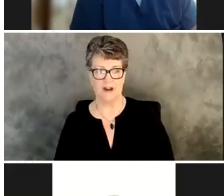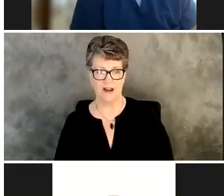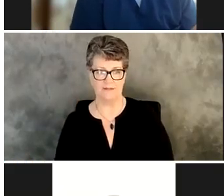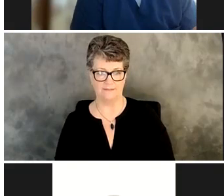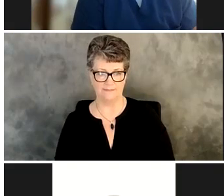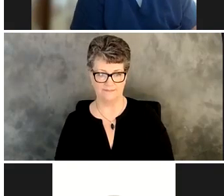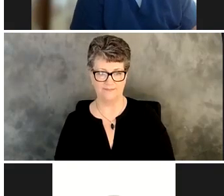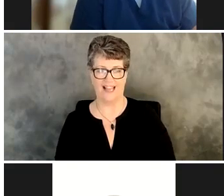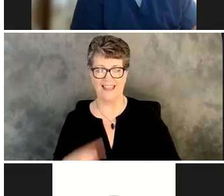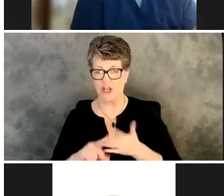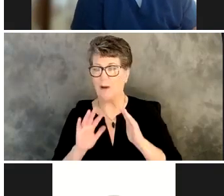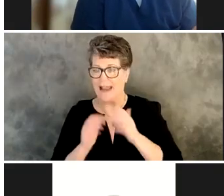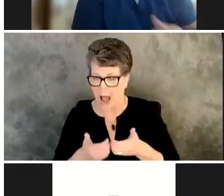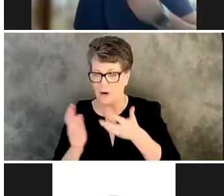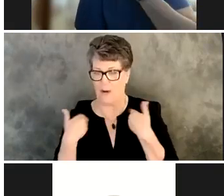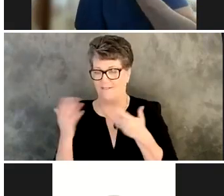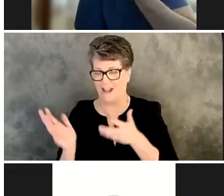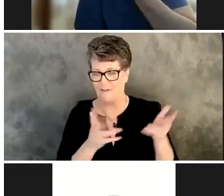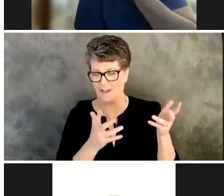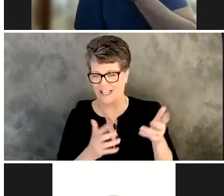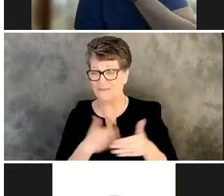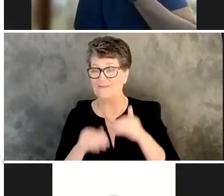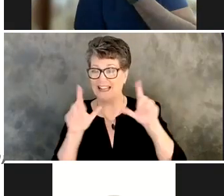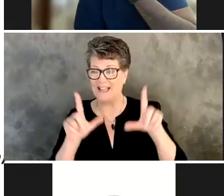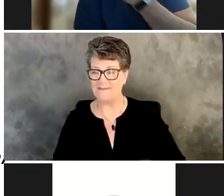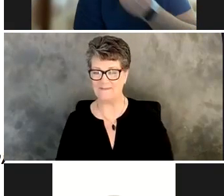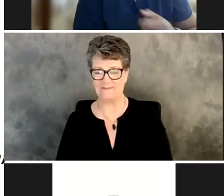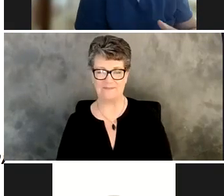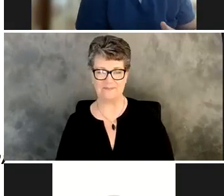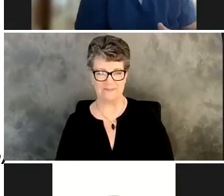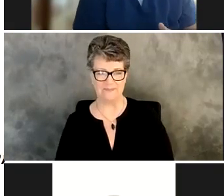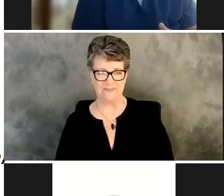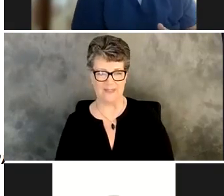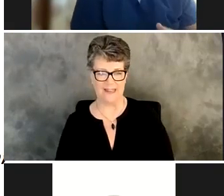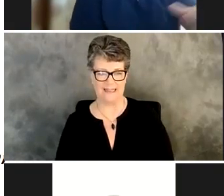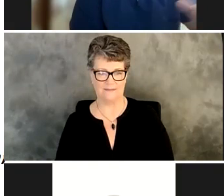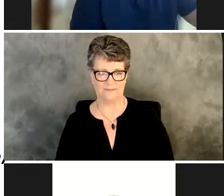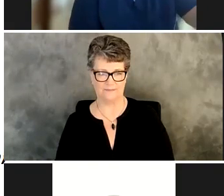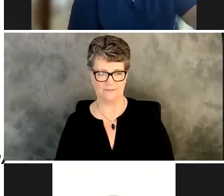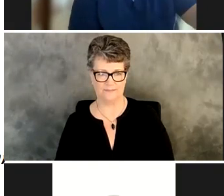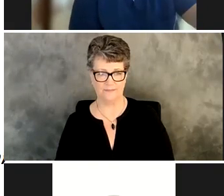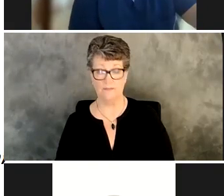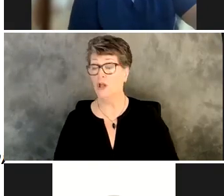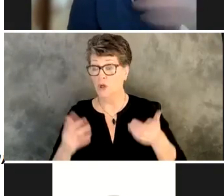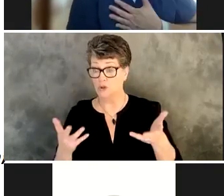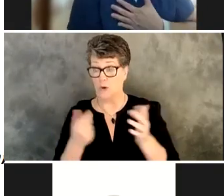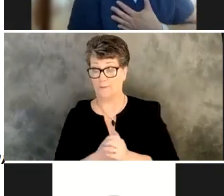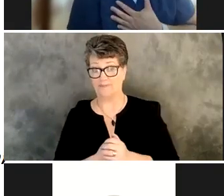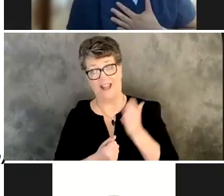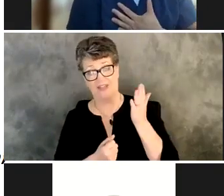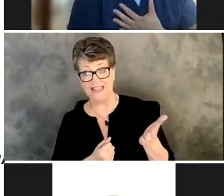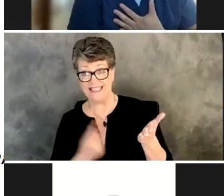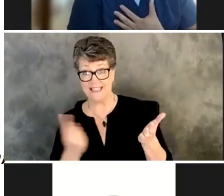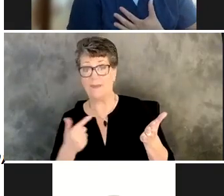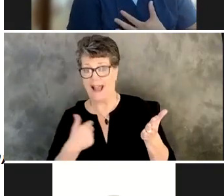All right, let's talk about how to have these conversations. Next slide. So this is something I